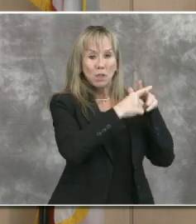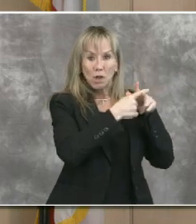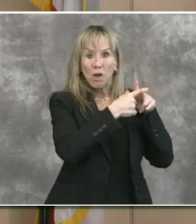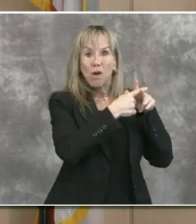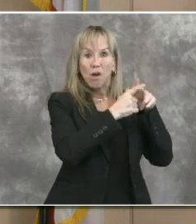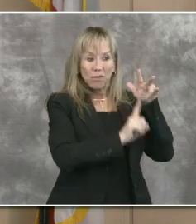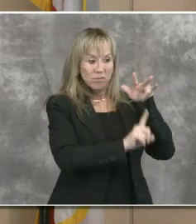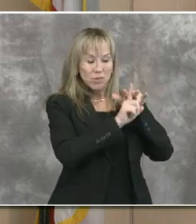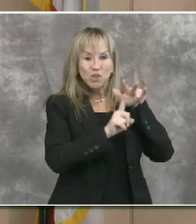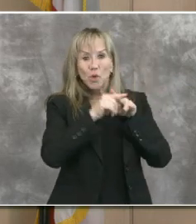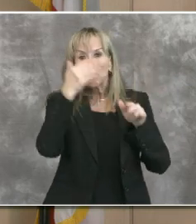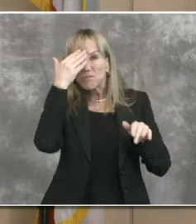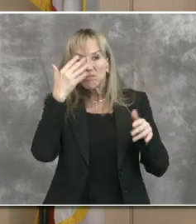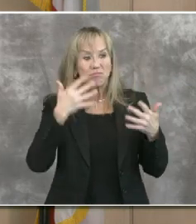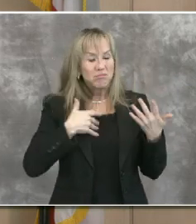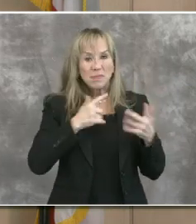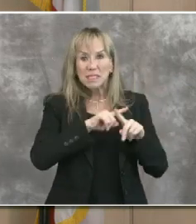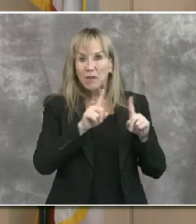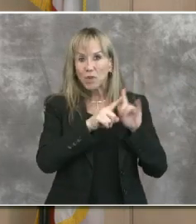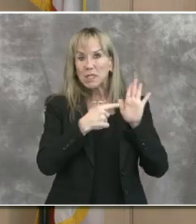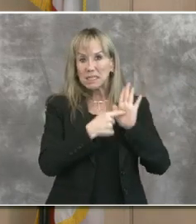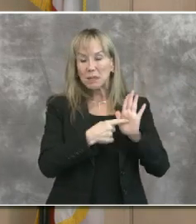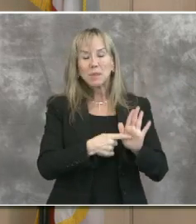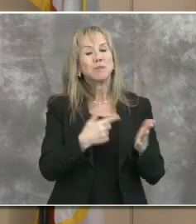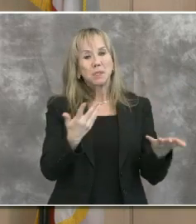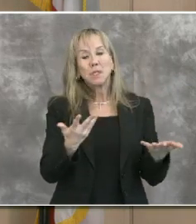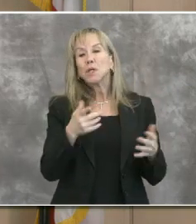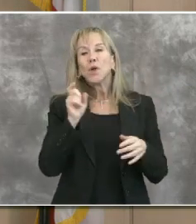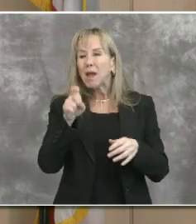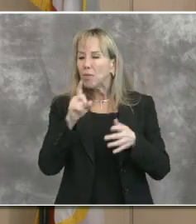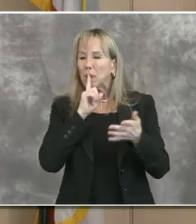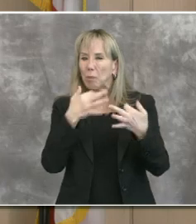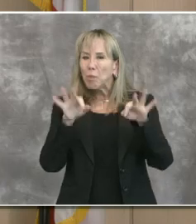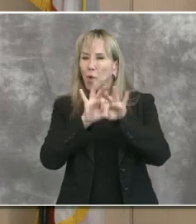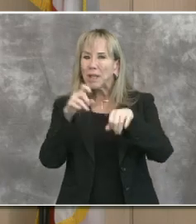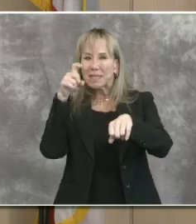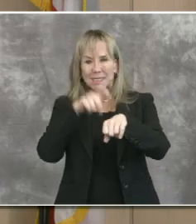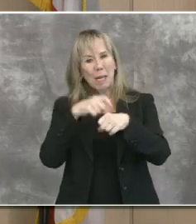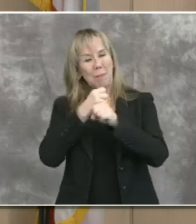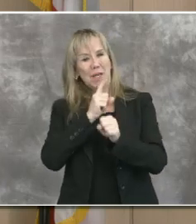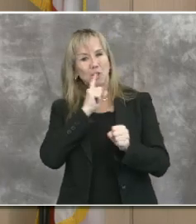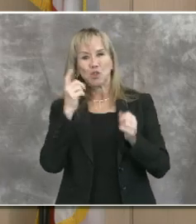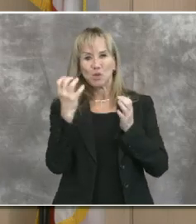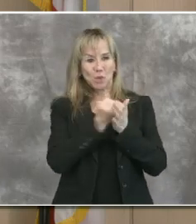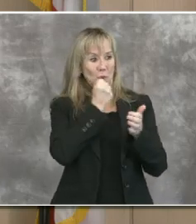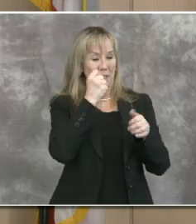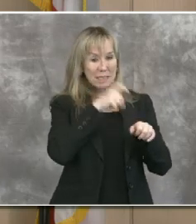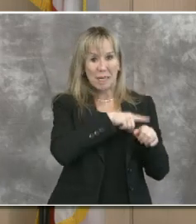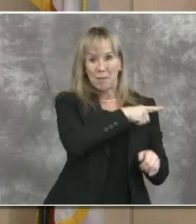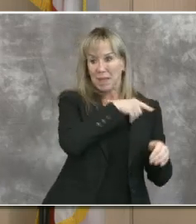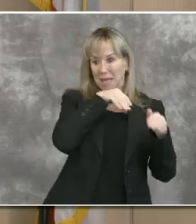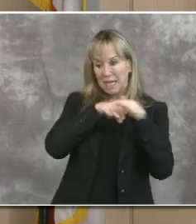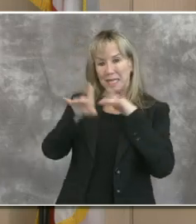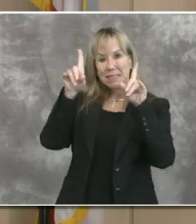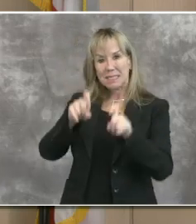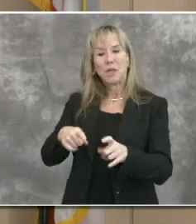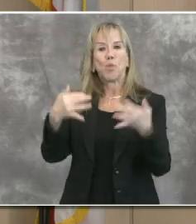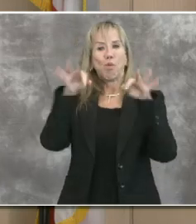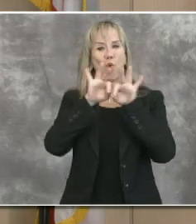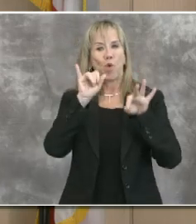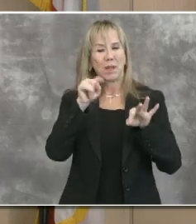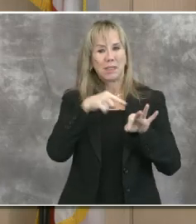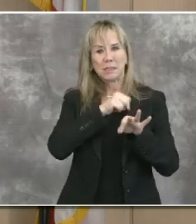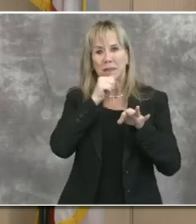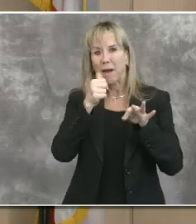So again, it's all about timing and making sure that you're getting the biggest bang for your buck when you actually do the test. So